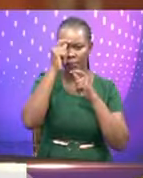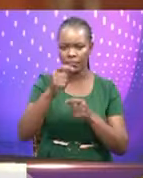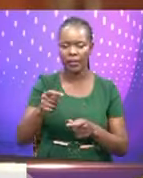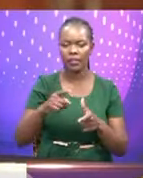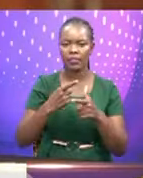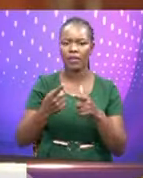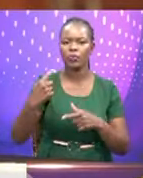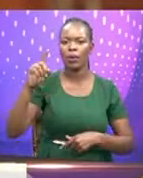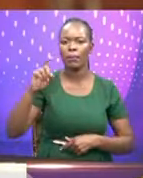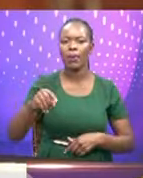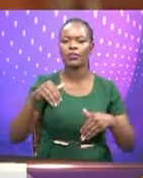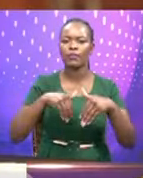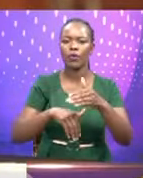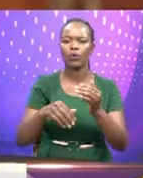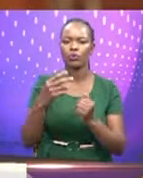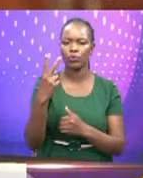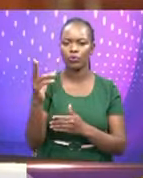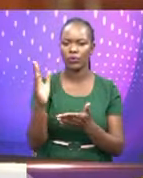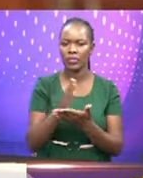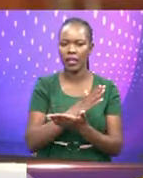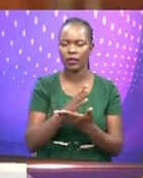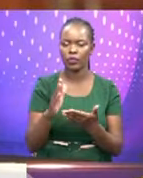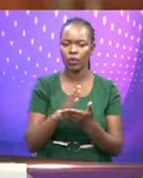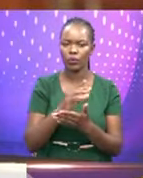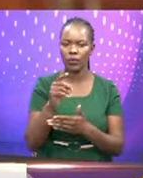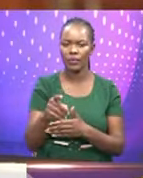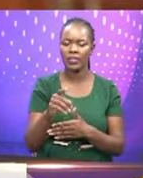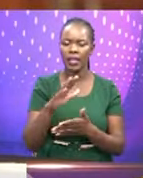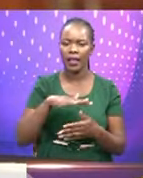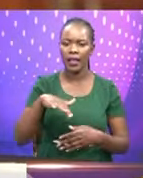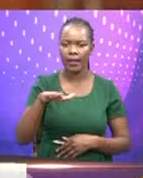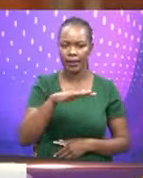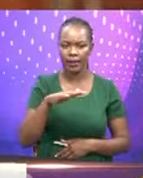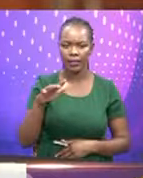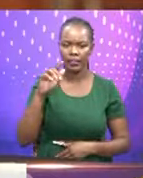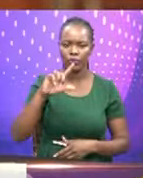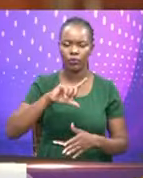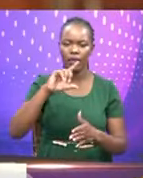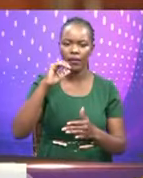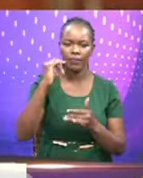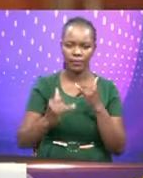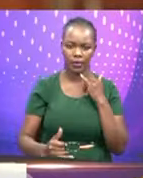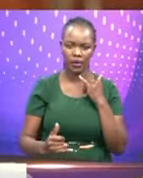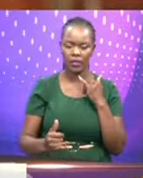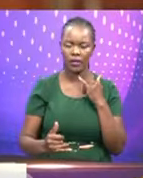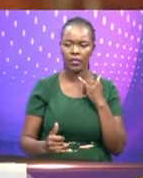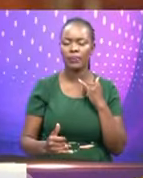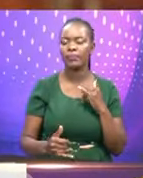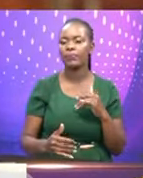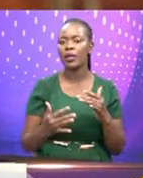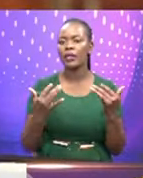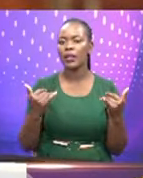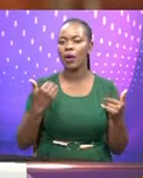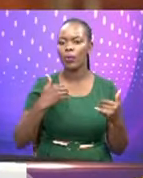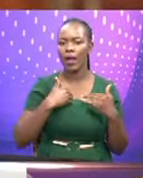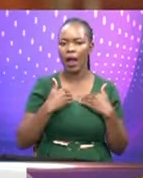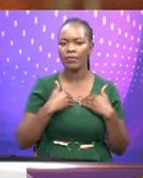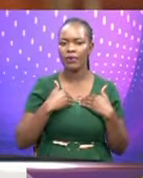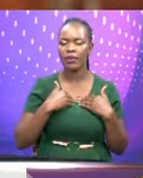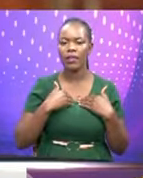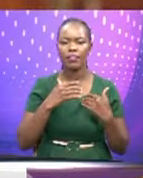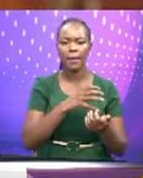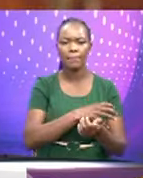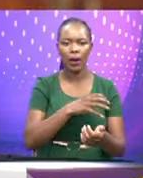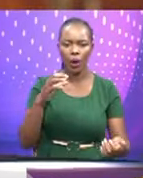two sections of legislations to the letter. We even have the power to call for a witness